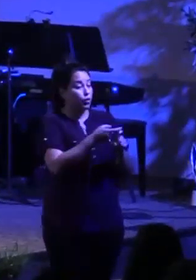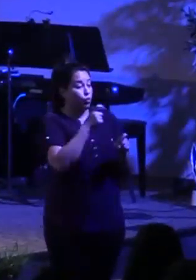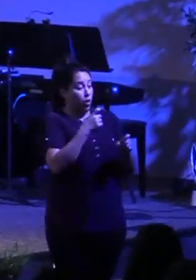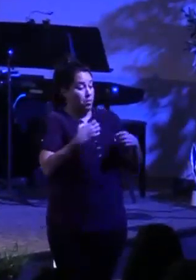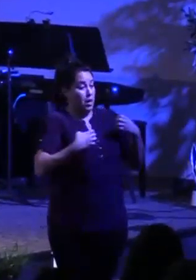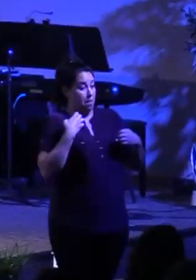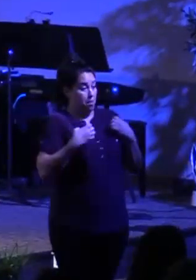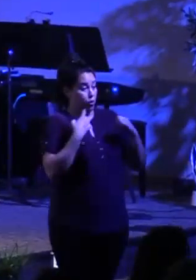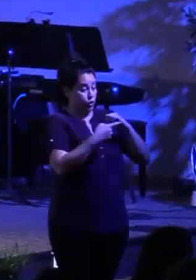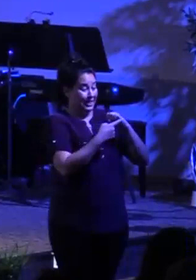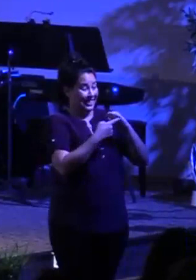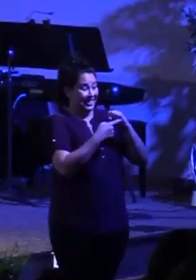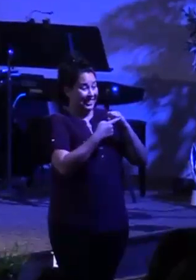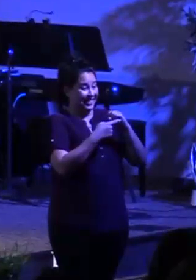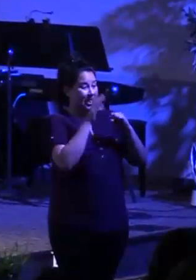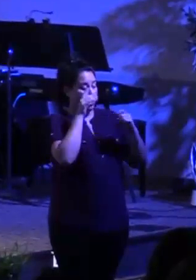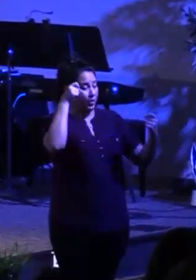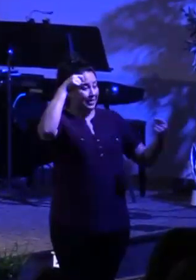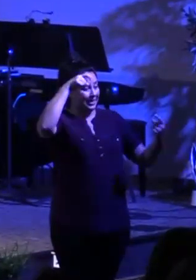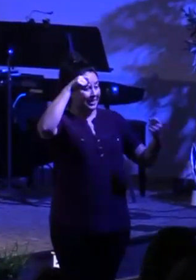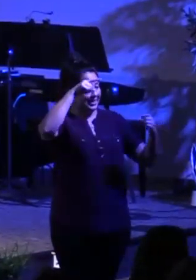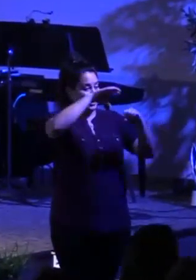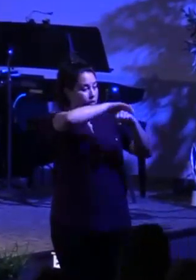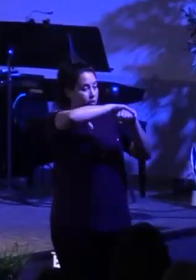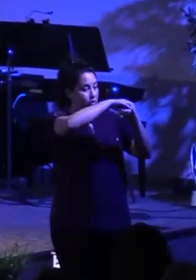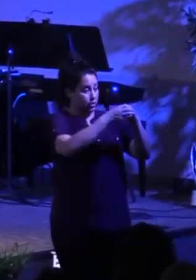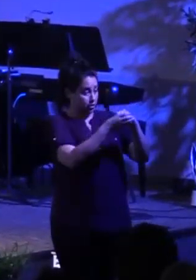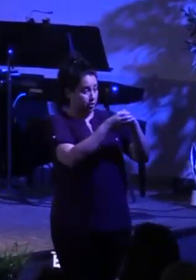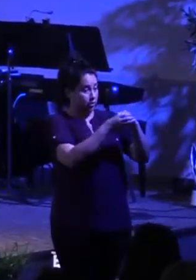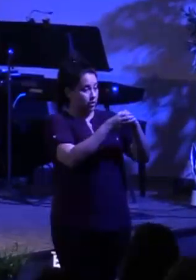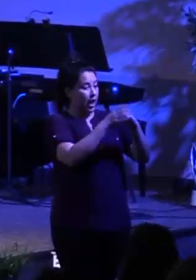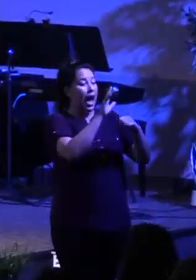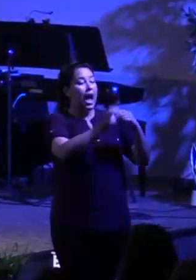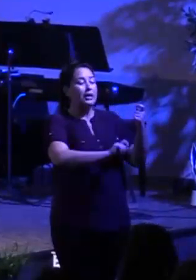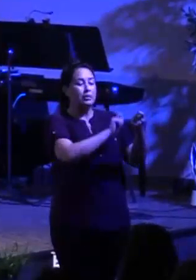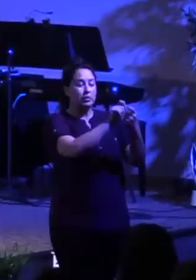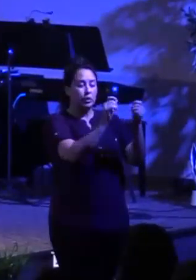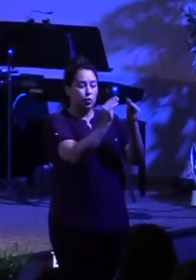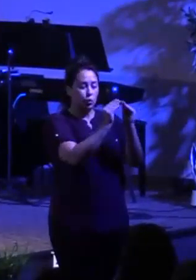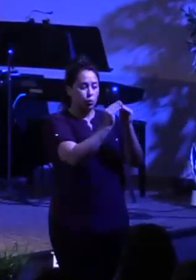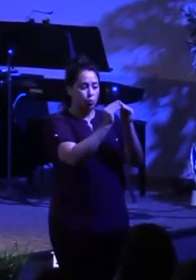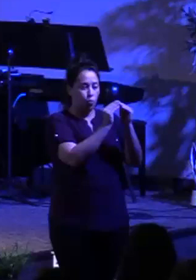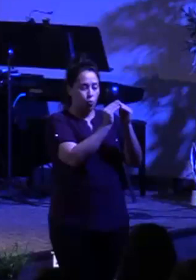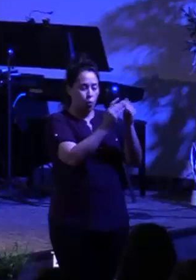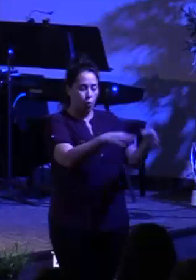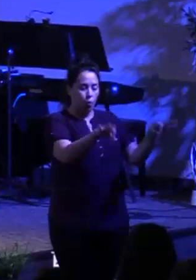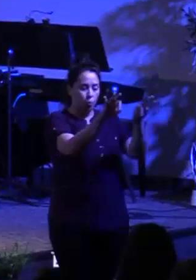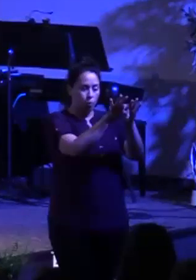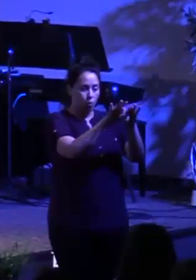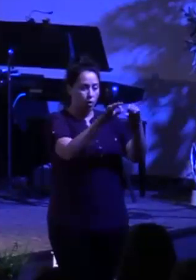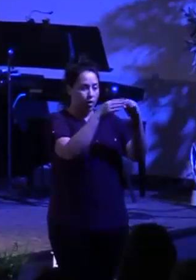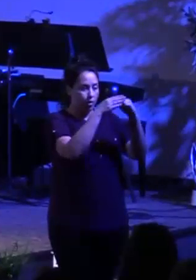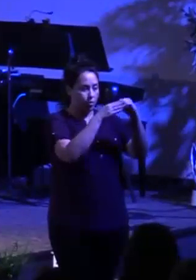center, the limbic system, it signals to the neocortex, right? And specifically, more importantly, the prefrontal cortex, which is right behind